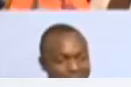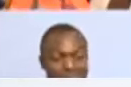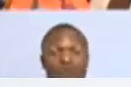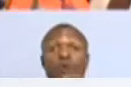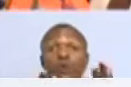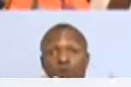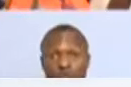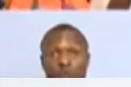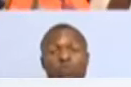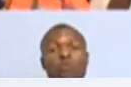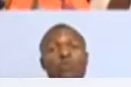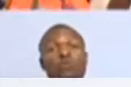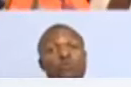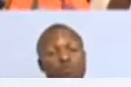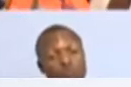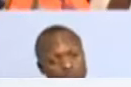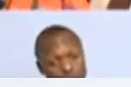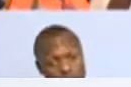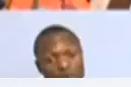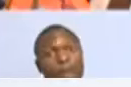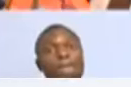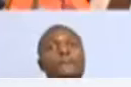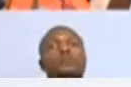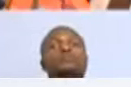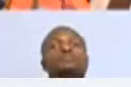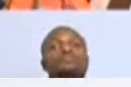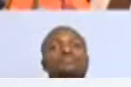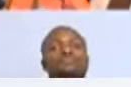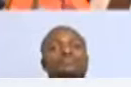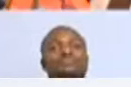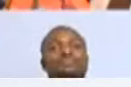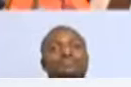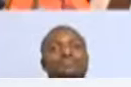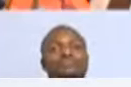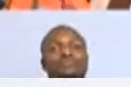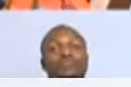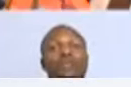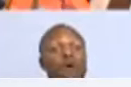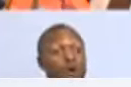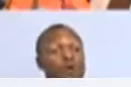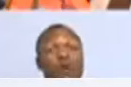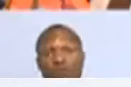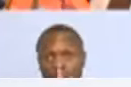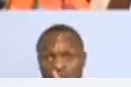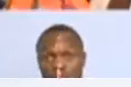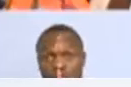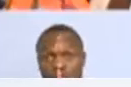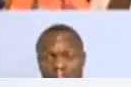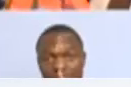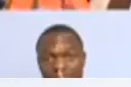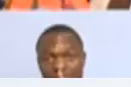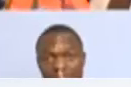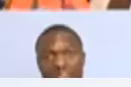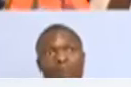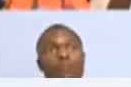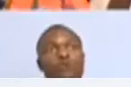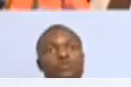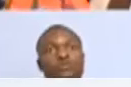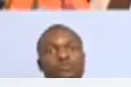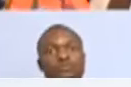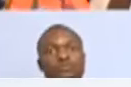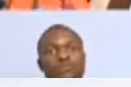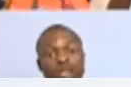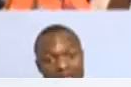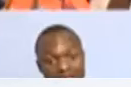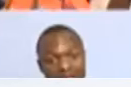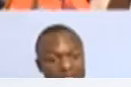to grow this area more and more because of the water and the moisture that is naturally held under the